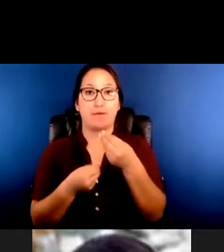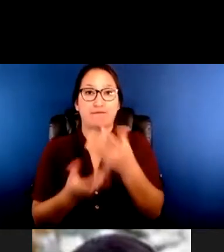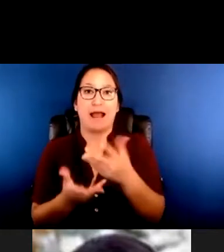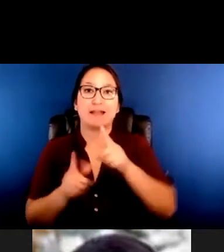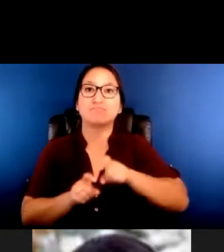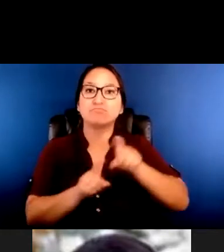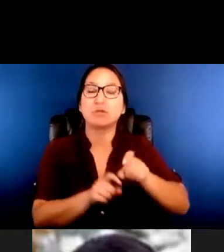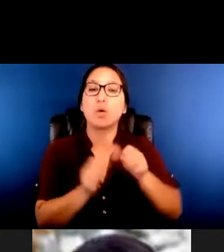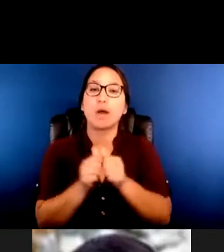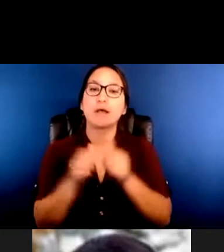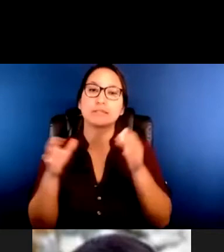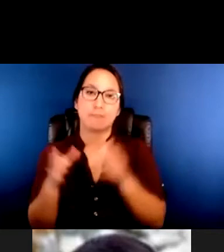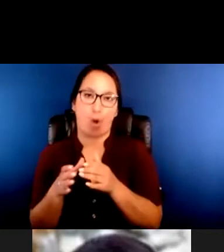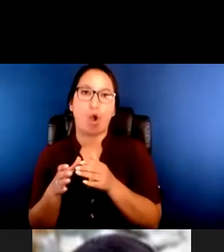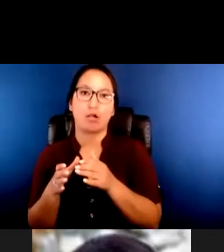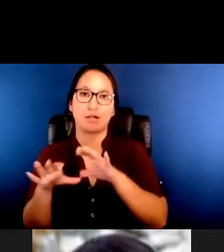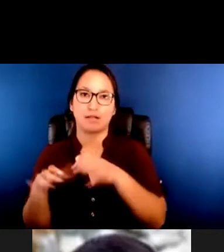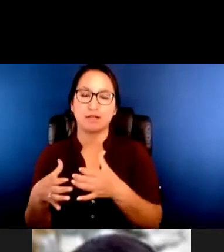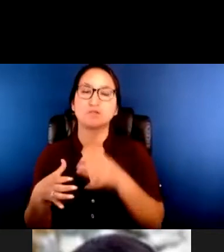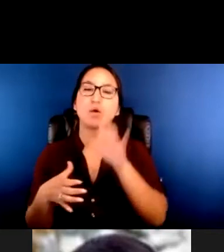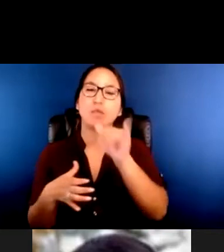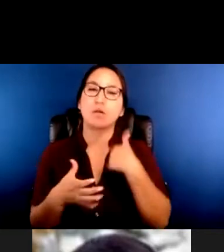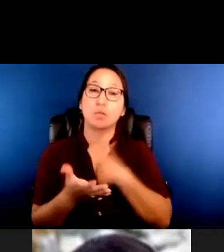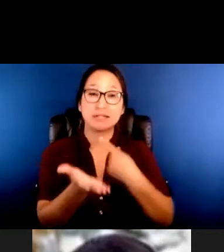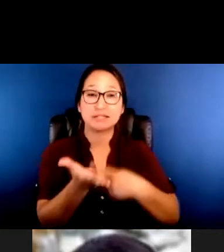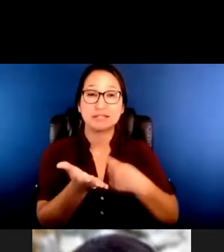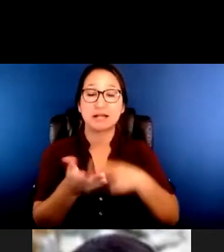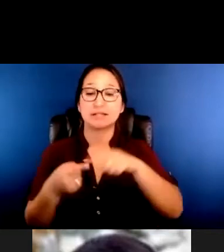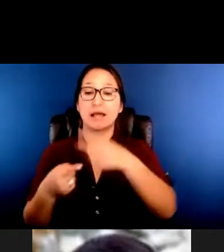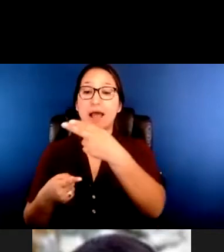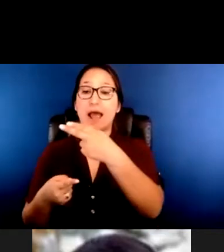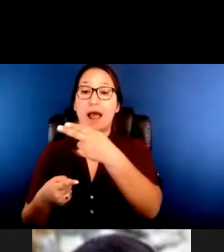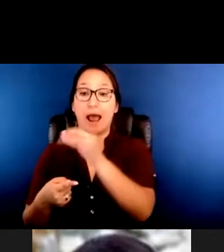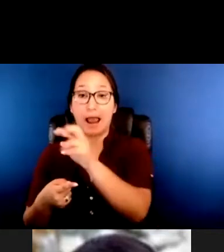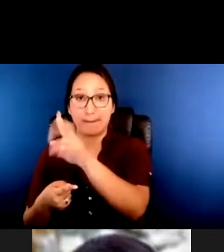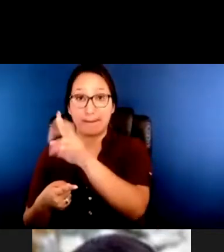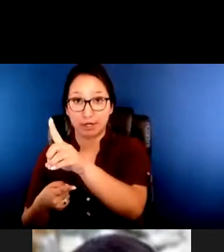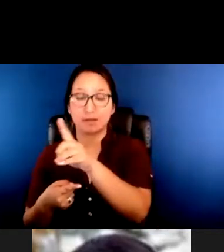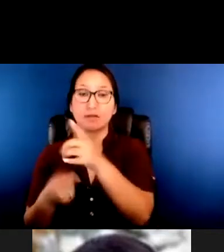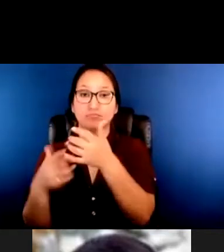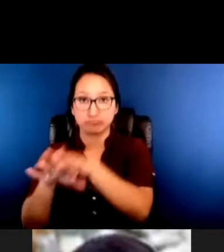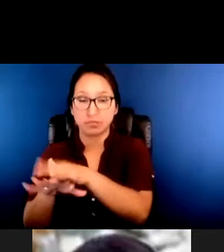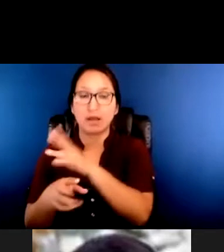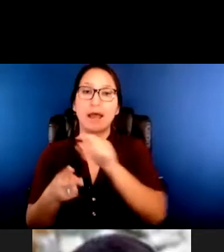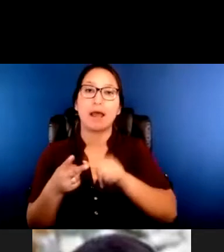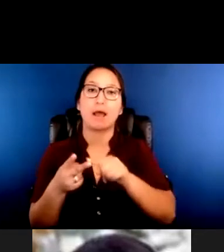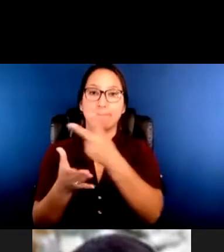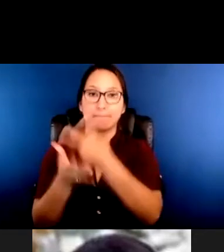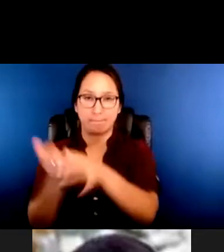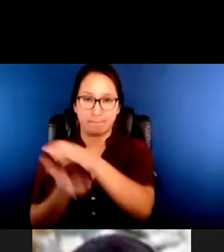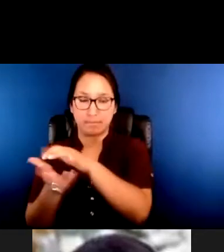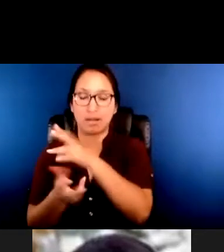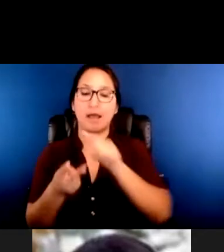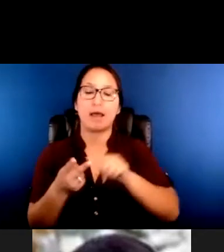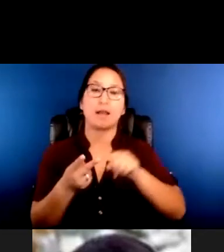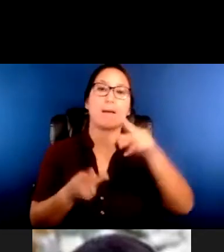talking about in terms of hybrid and pilot. I think it's appropriate now because one of those, there are several folks in here doing the hybrid, and there's also